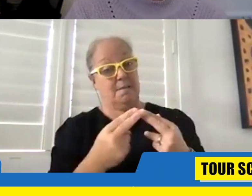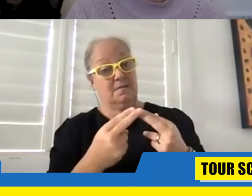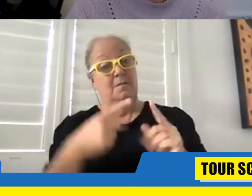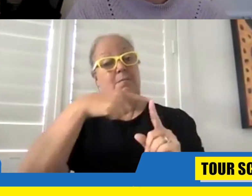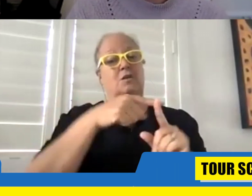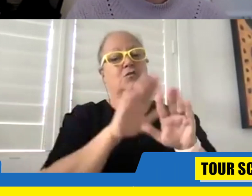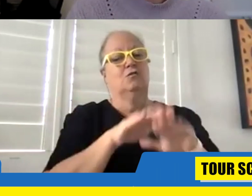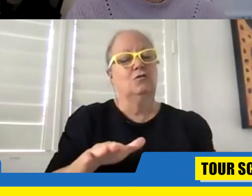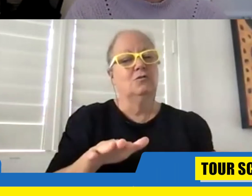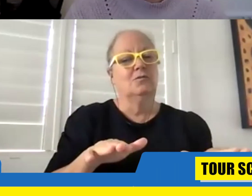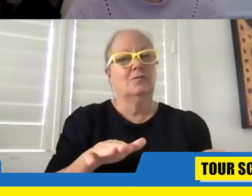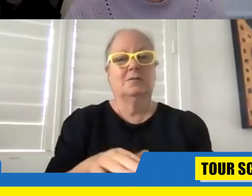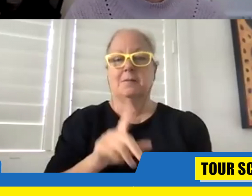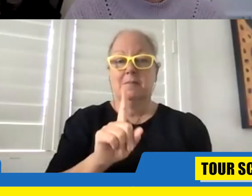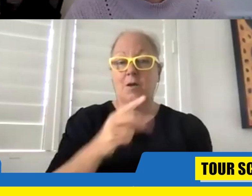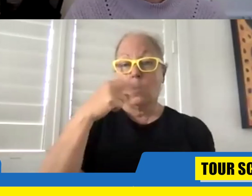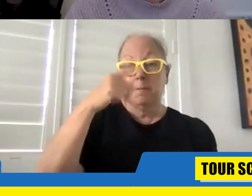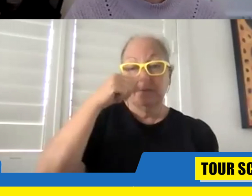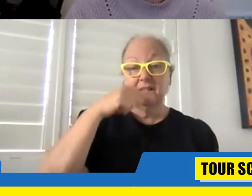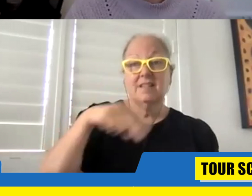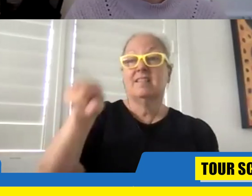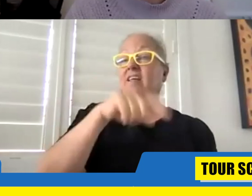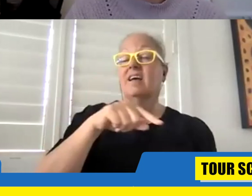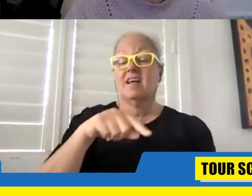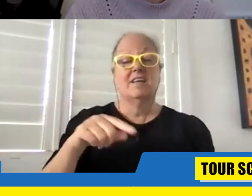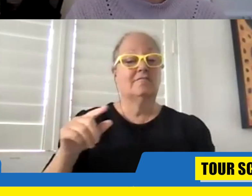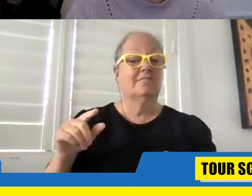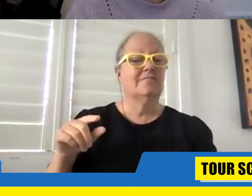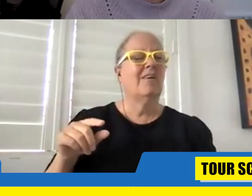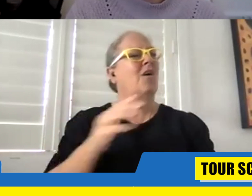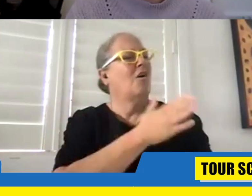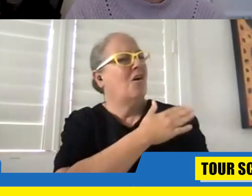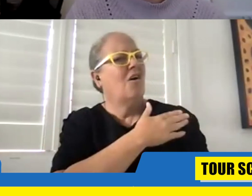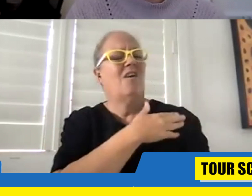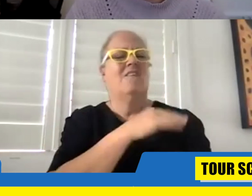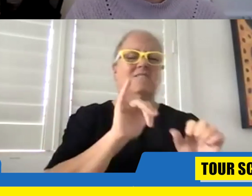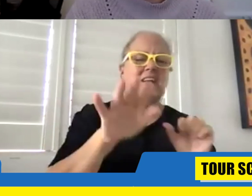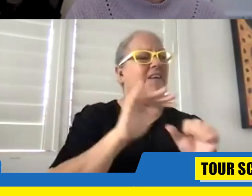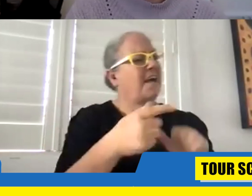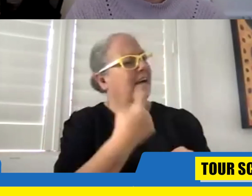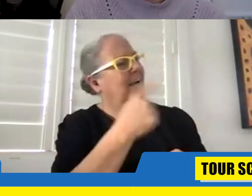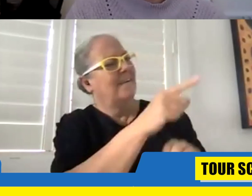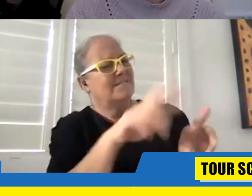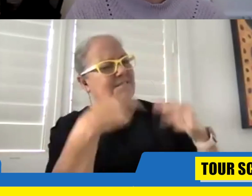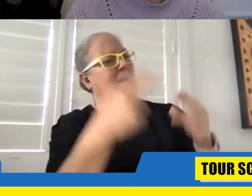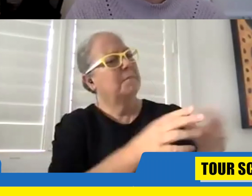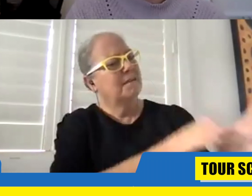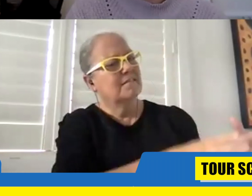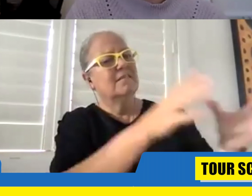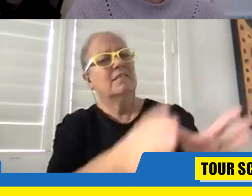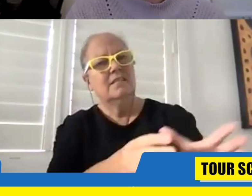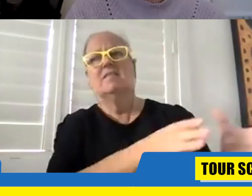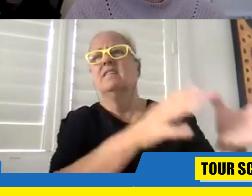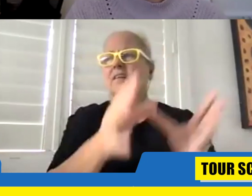the older people, it was the one thing that just kept coming back to us. Isn't it fabulous to see families? It's wonderful, builds our